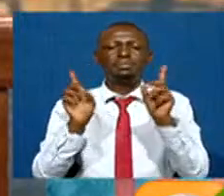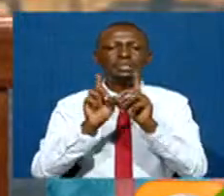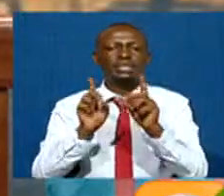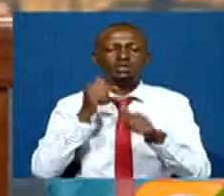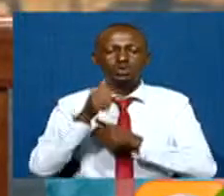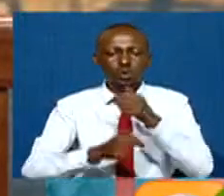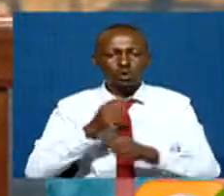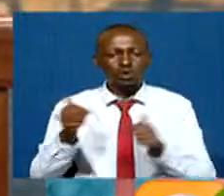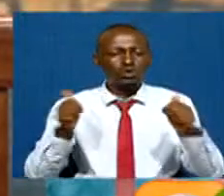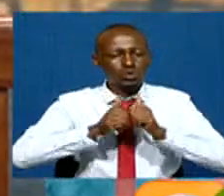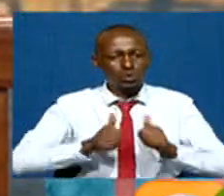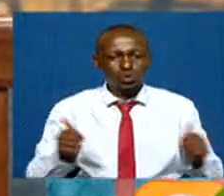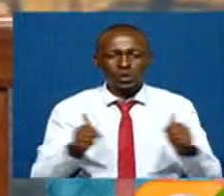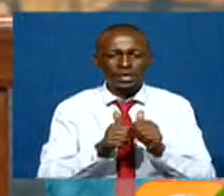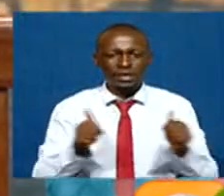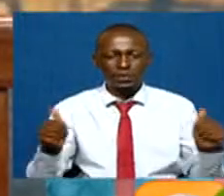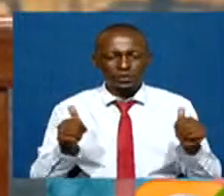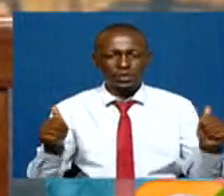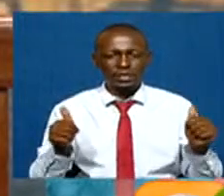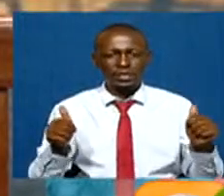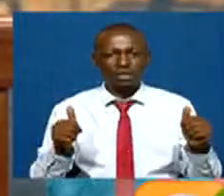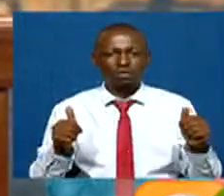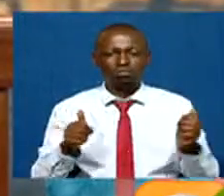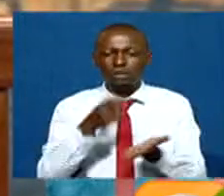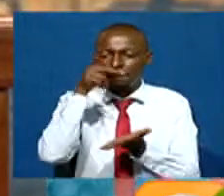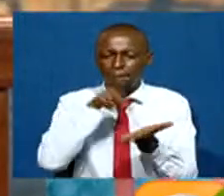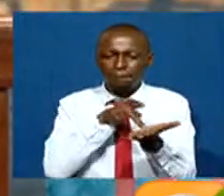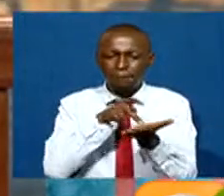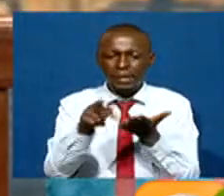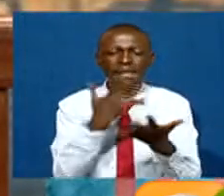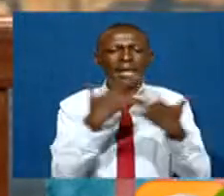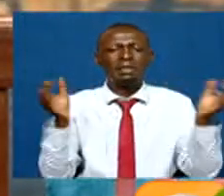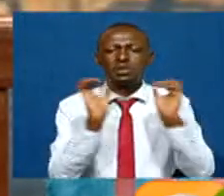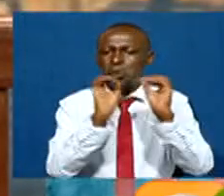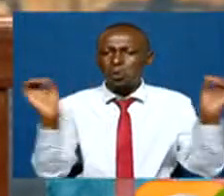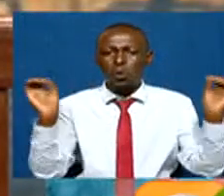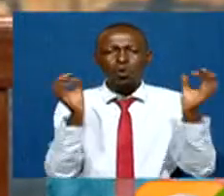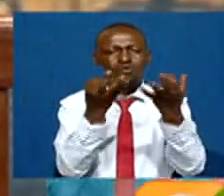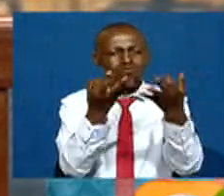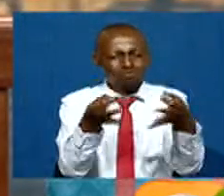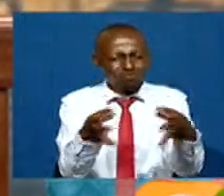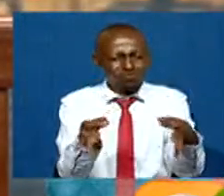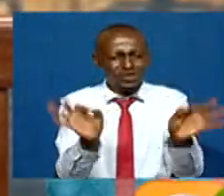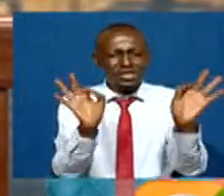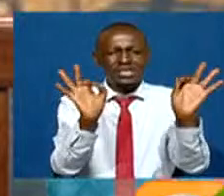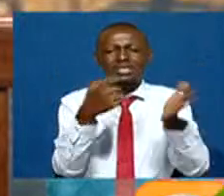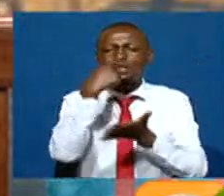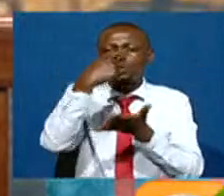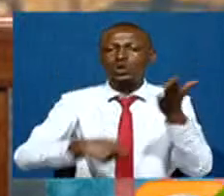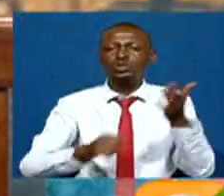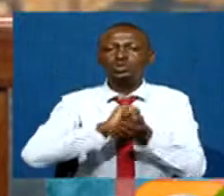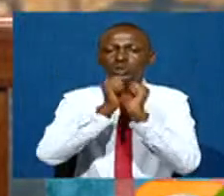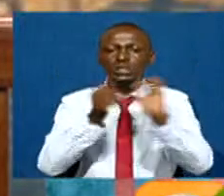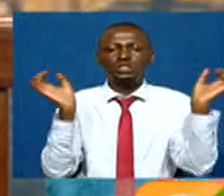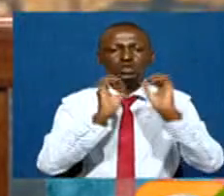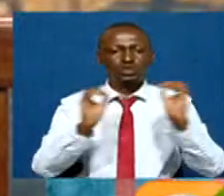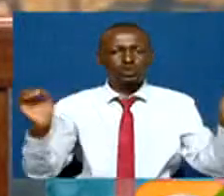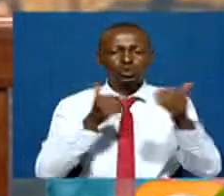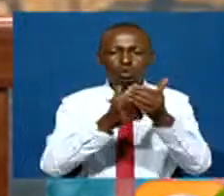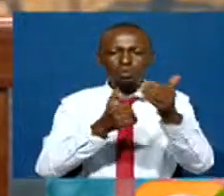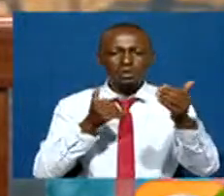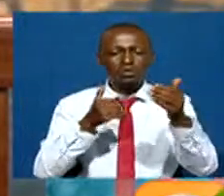dry. And it is absolutely free, and it does not change the cost per unit. Because I think there was a talk,